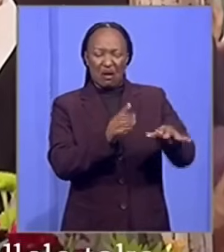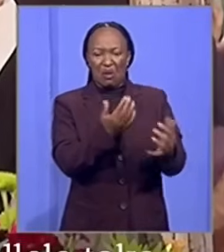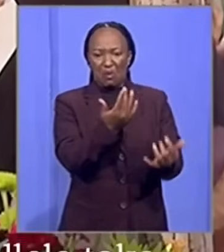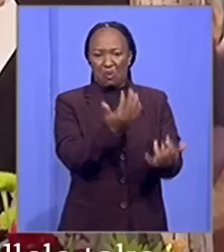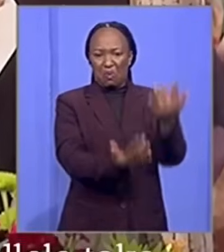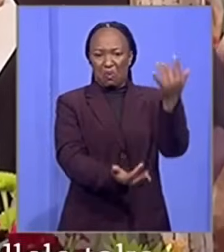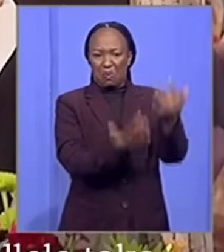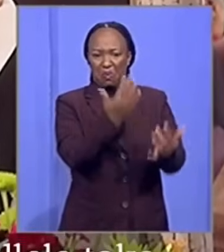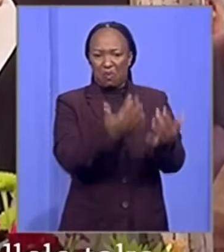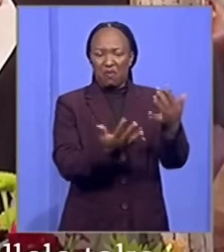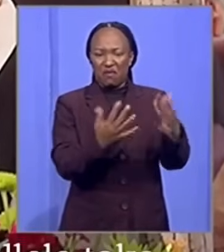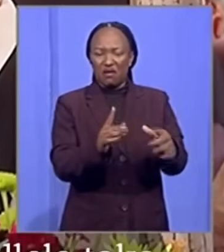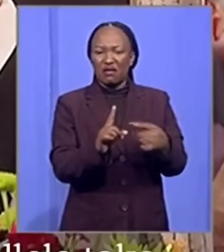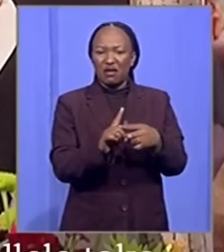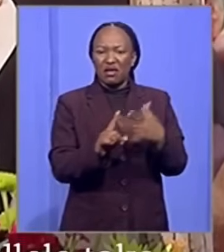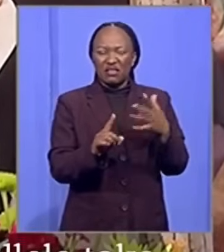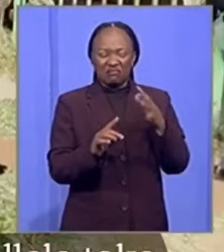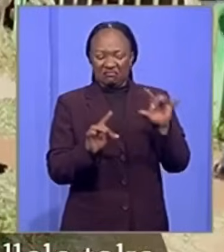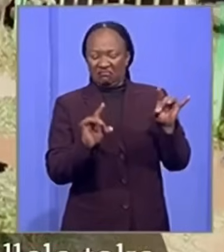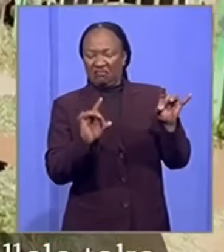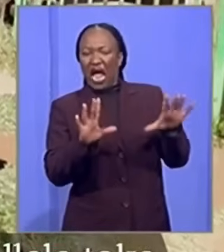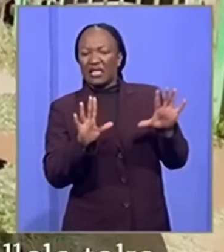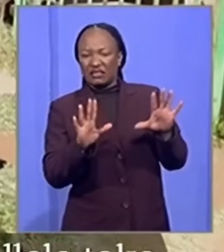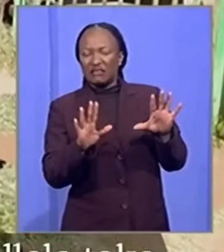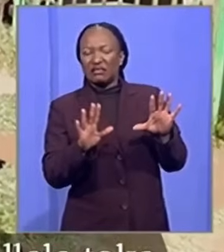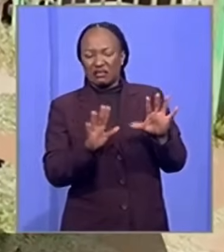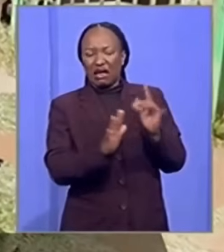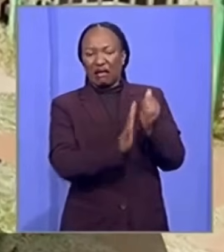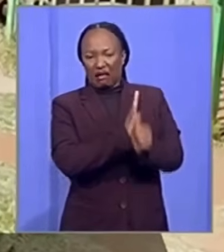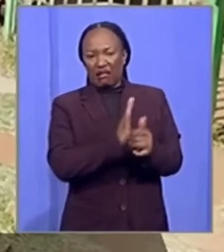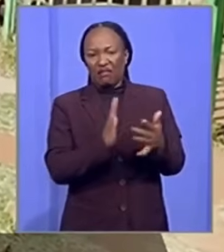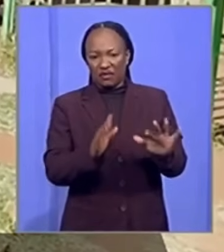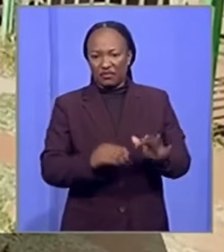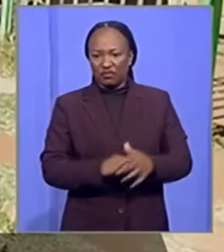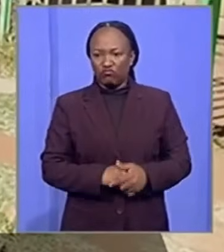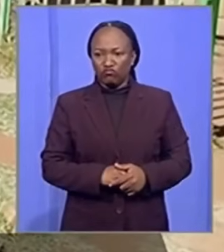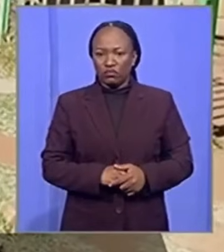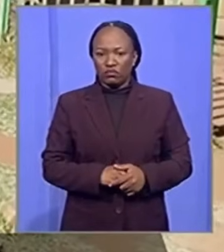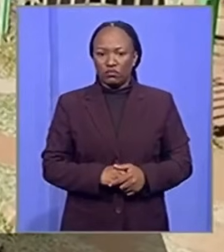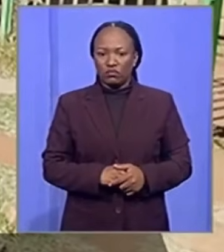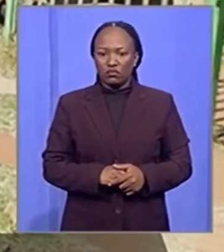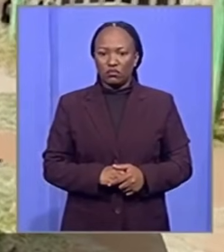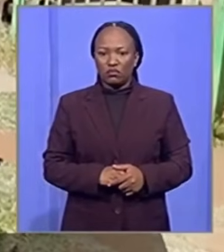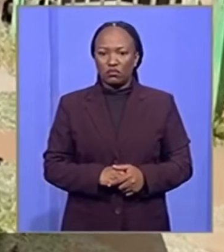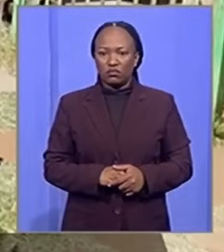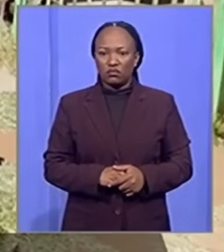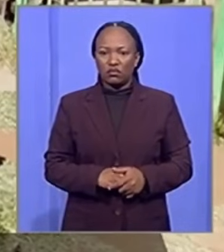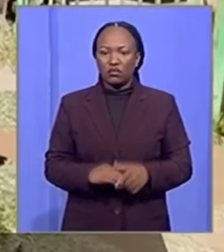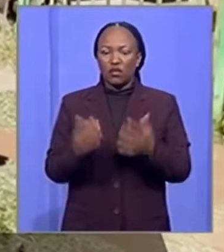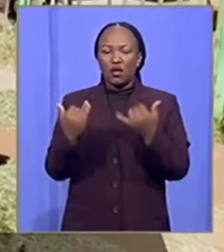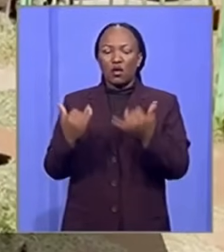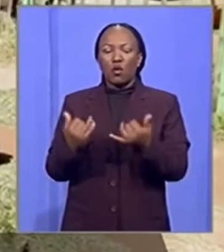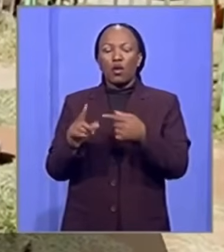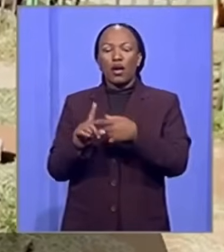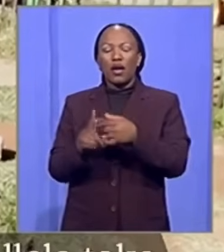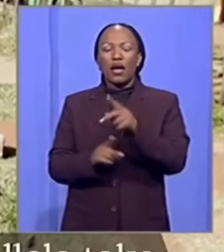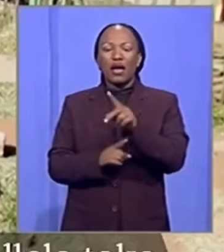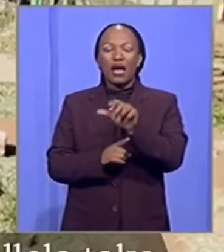seo ho belaelwang e le polao ya lehloyo. So nra ka hore ka tsa di family tse dingwe gore a ngwana tshwana le Karabelo a le teng